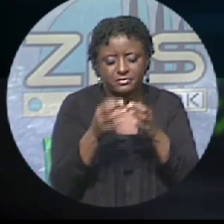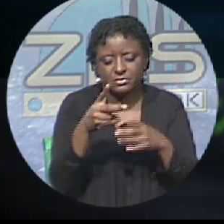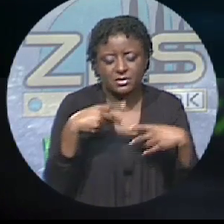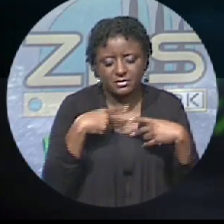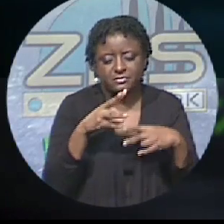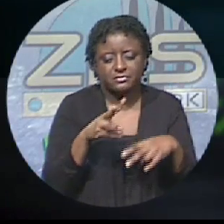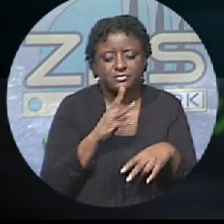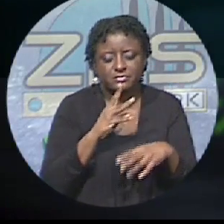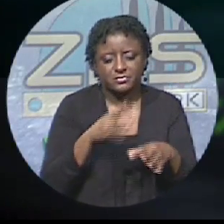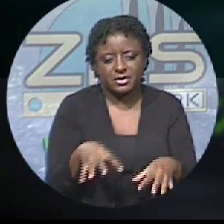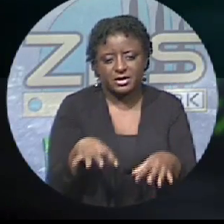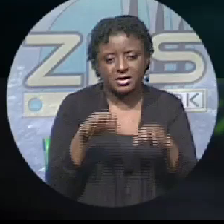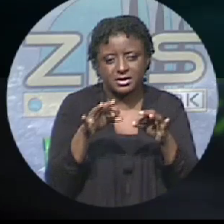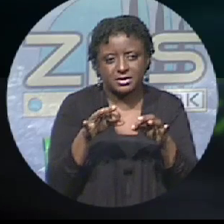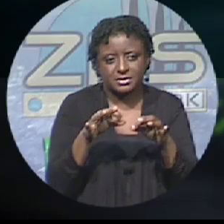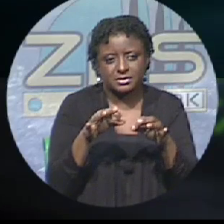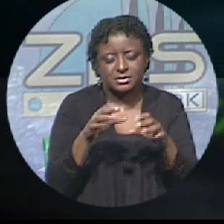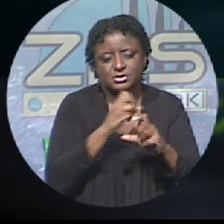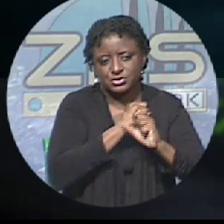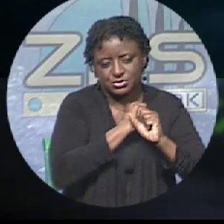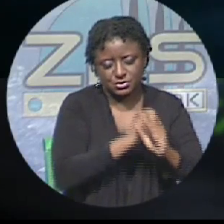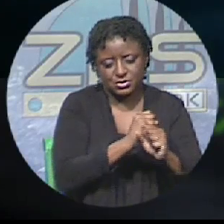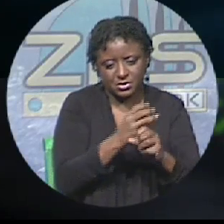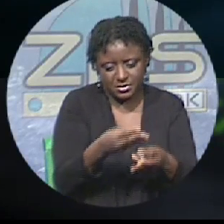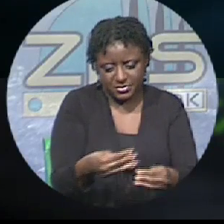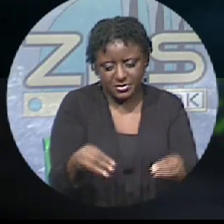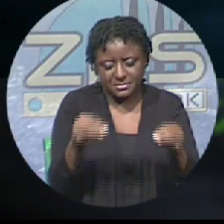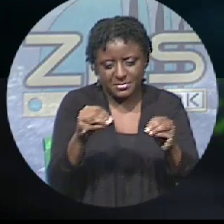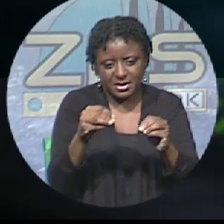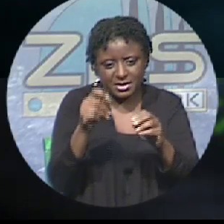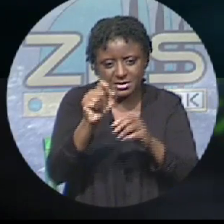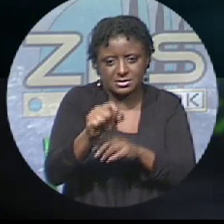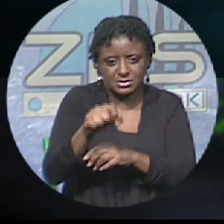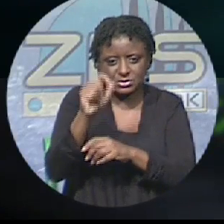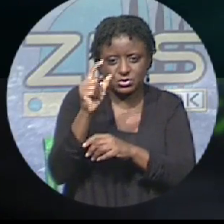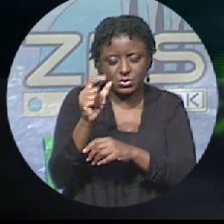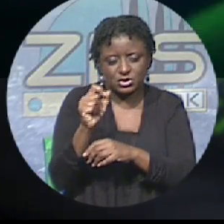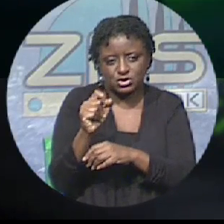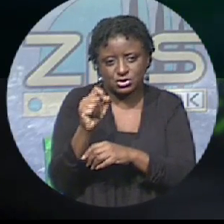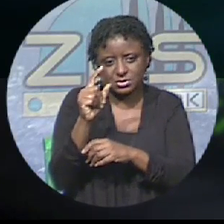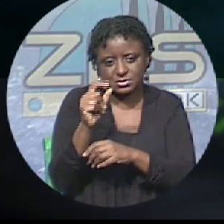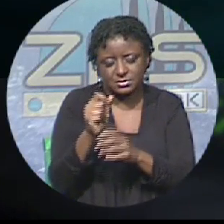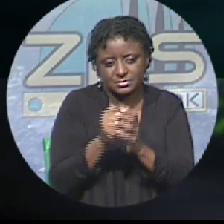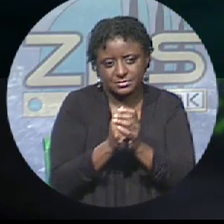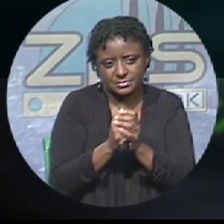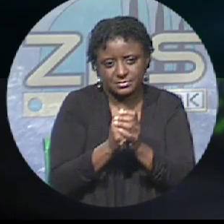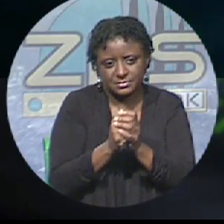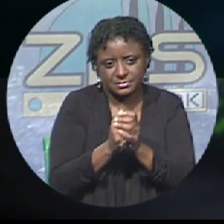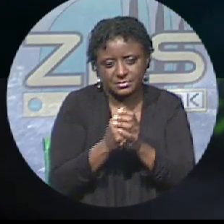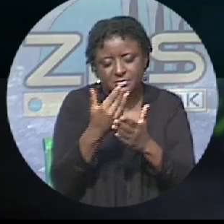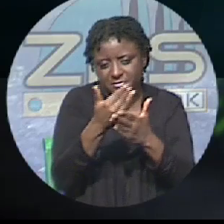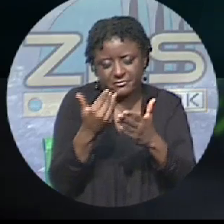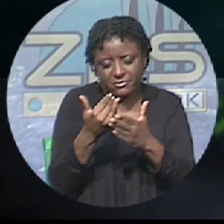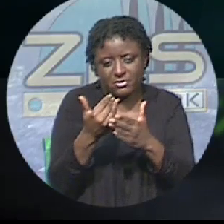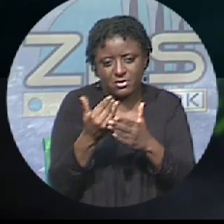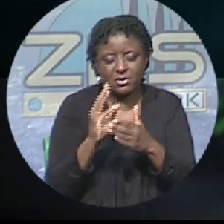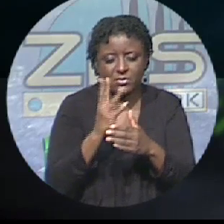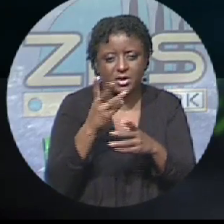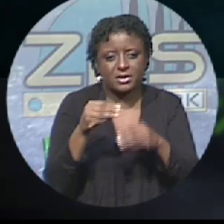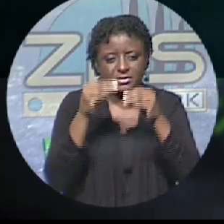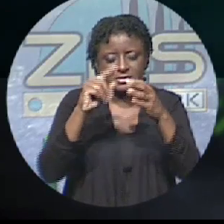off position, as well as the breaker switch on. Such structures would have to be examined before any power can be turned on to